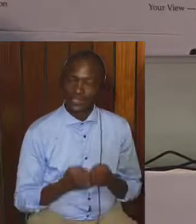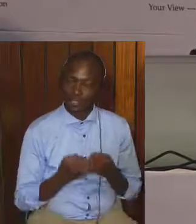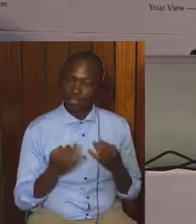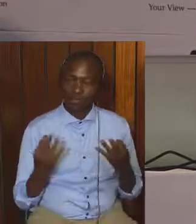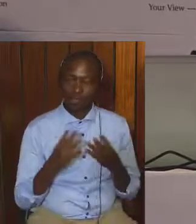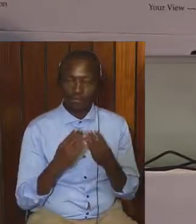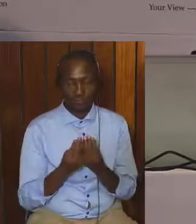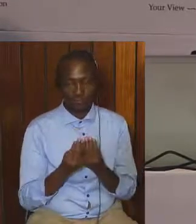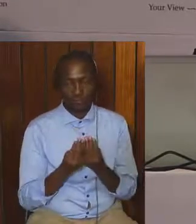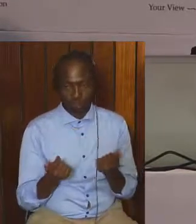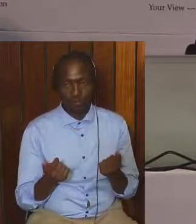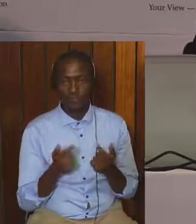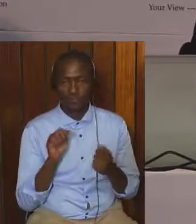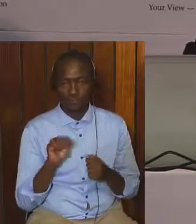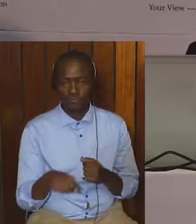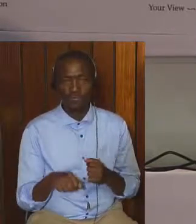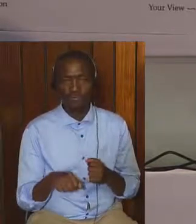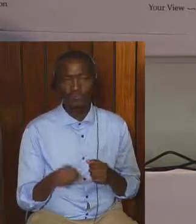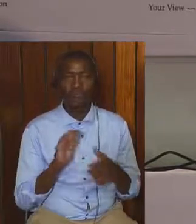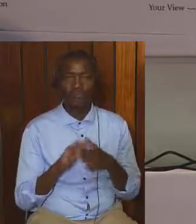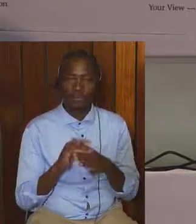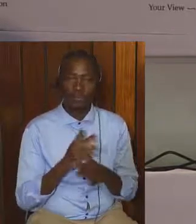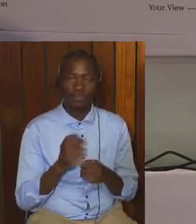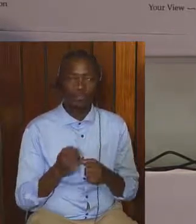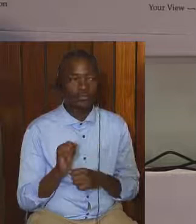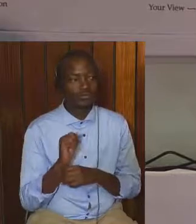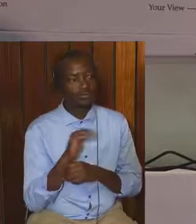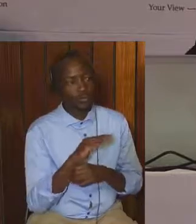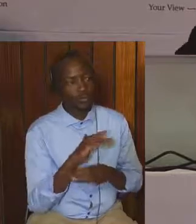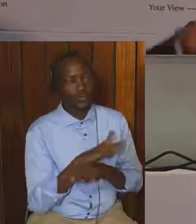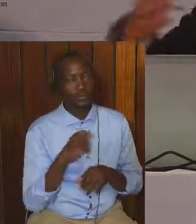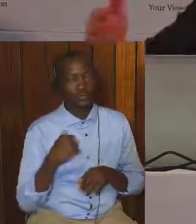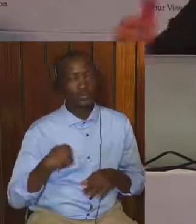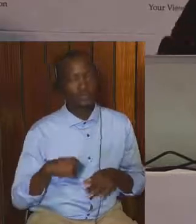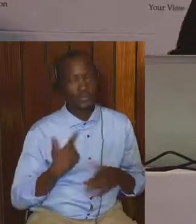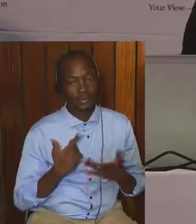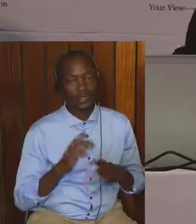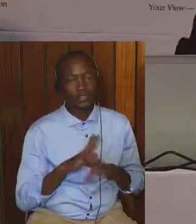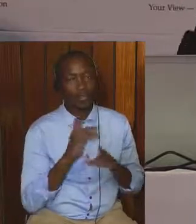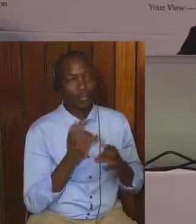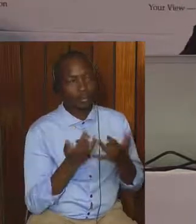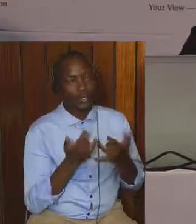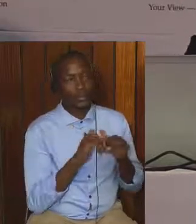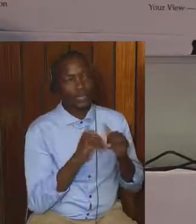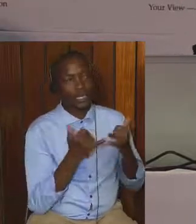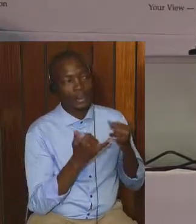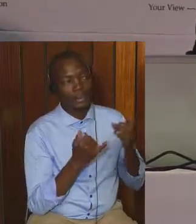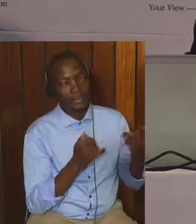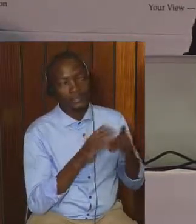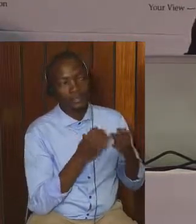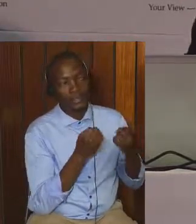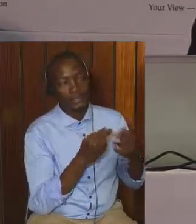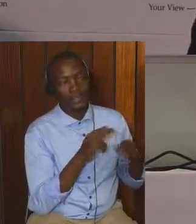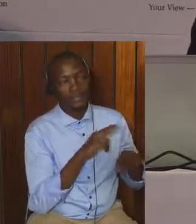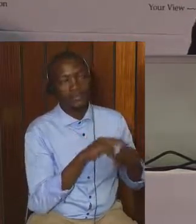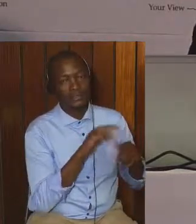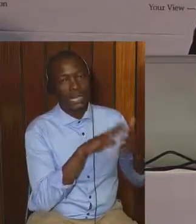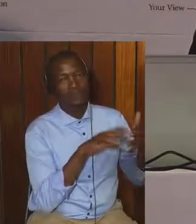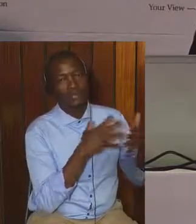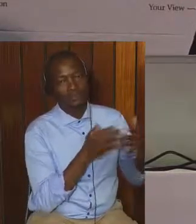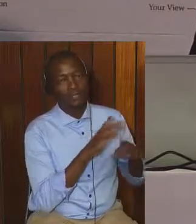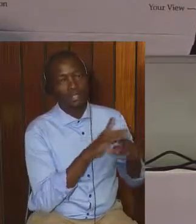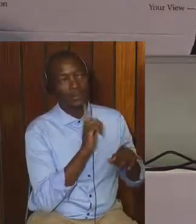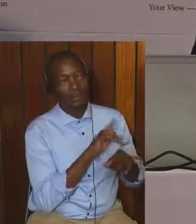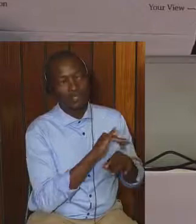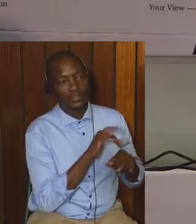resolved because we then forward it to the municipality or the entity, and we give them timeframes in which they have